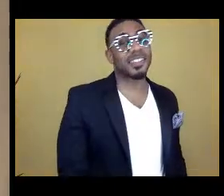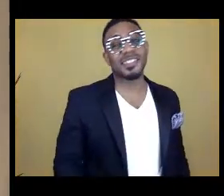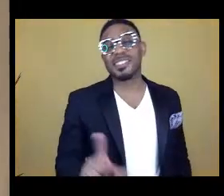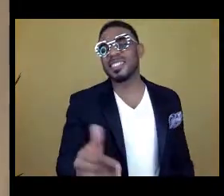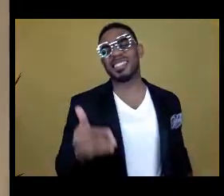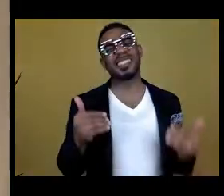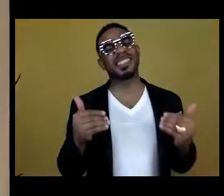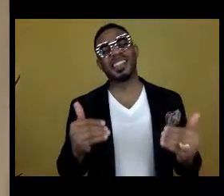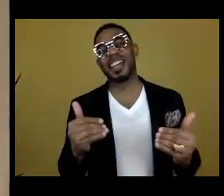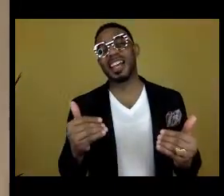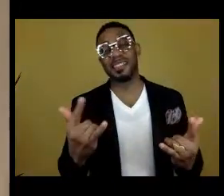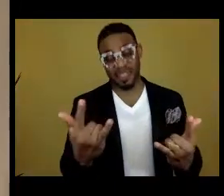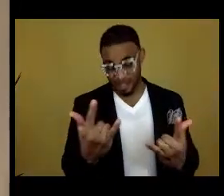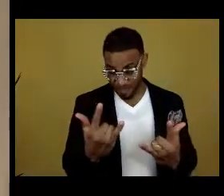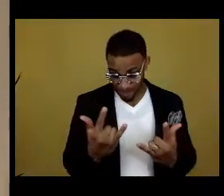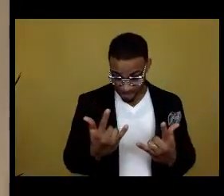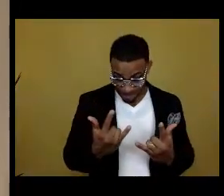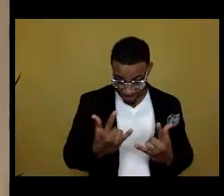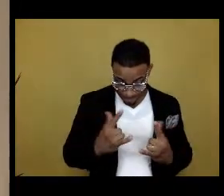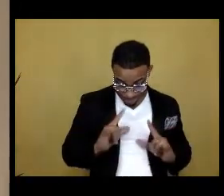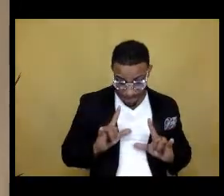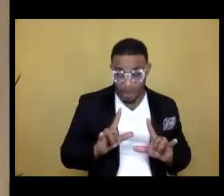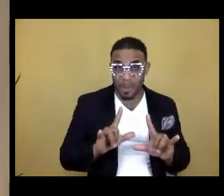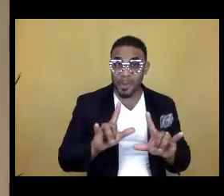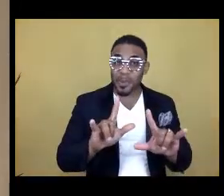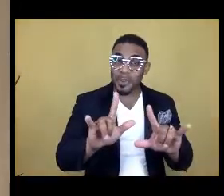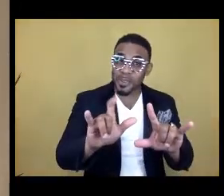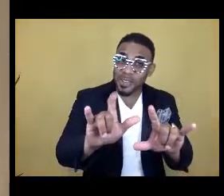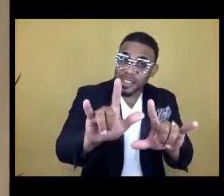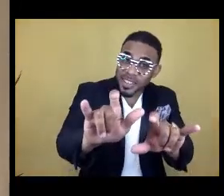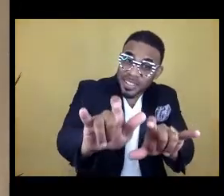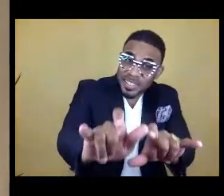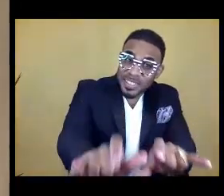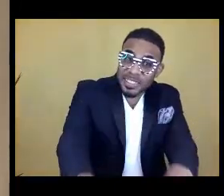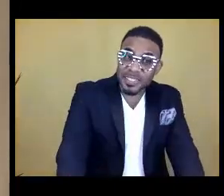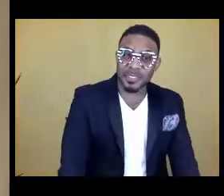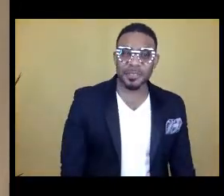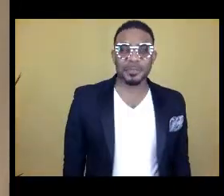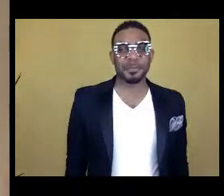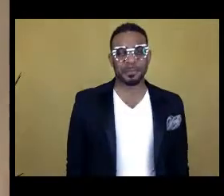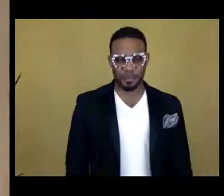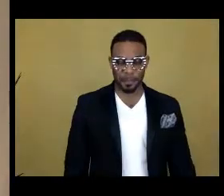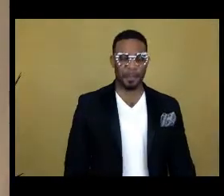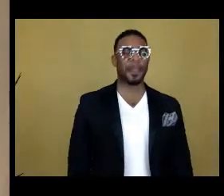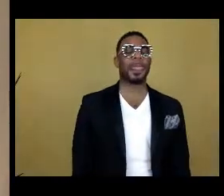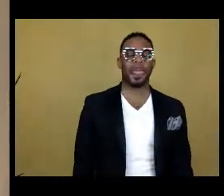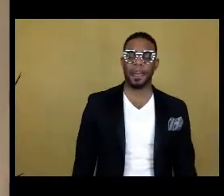You just have to love who you love.